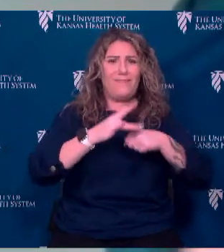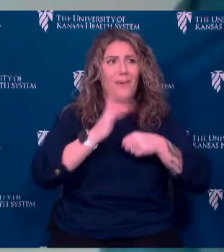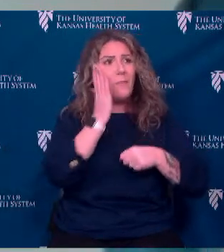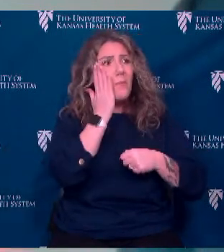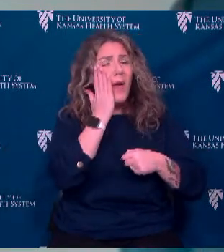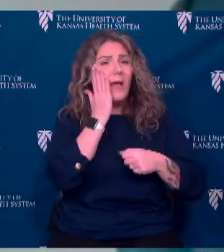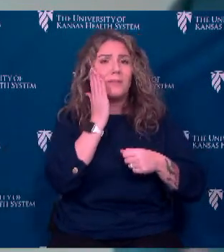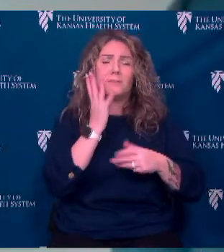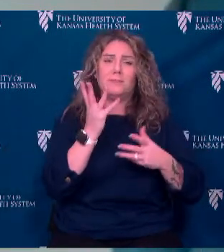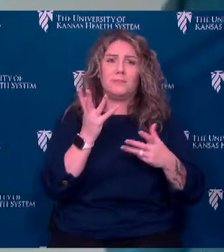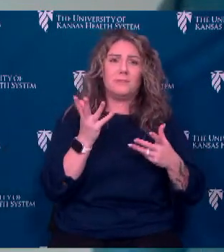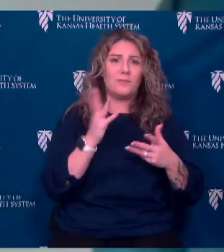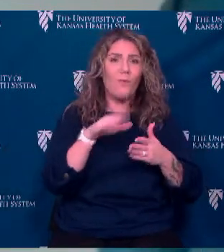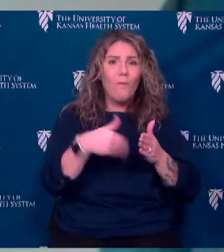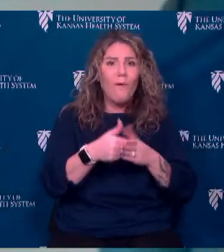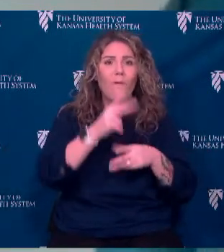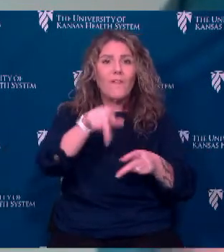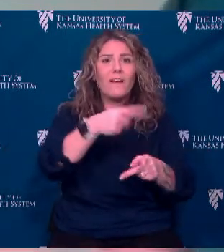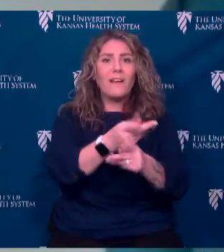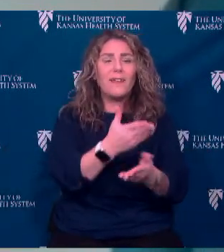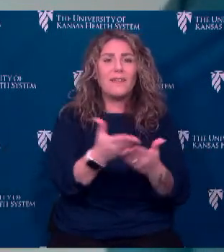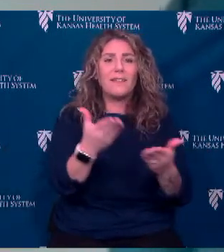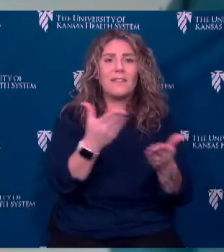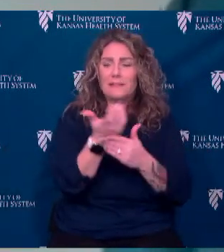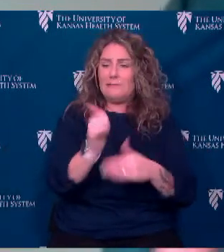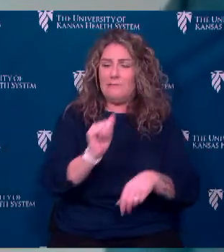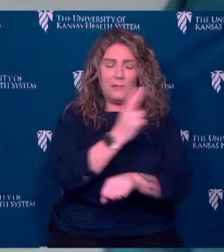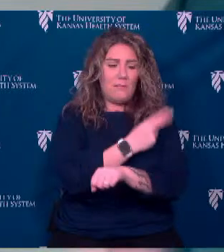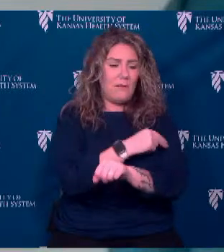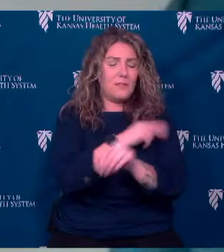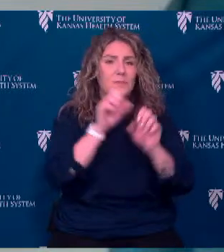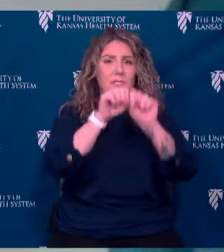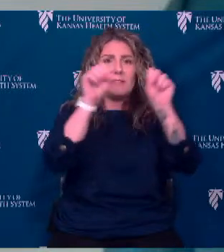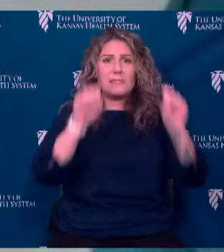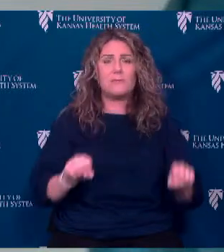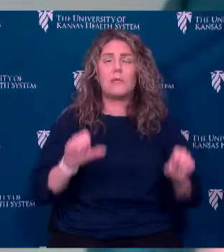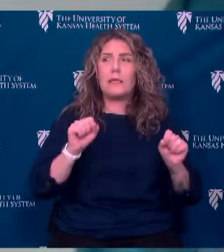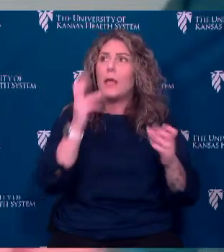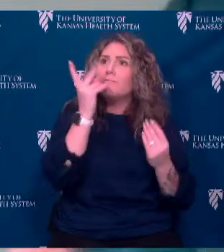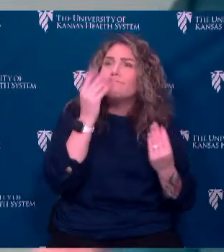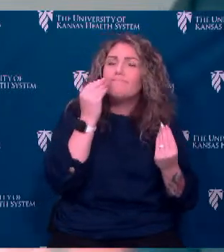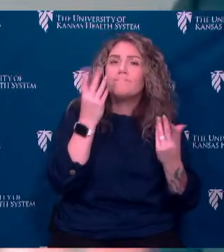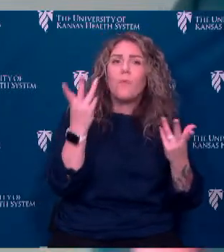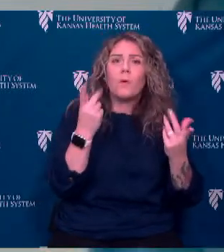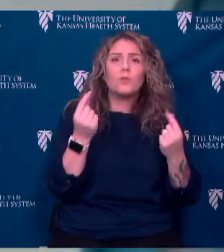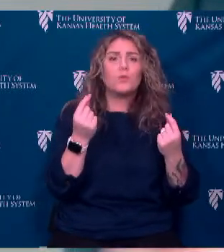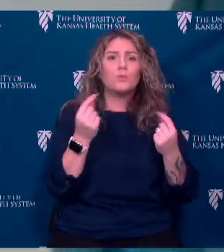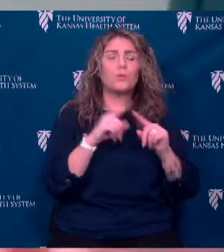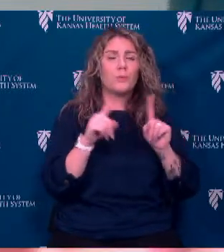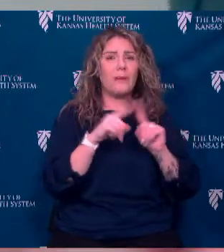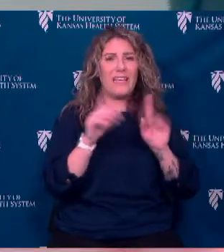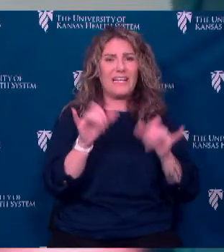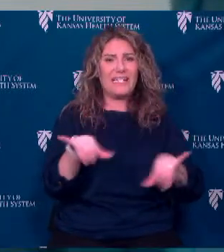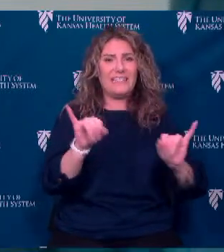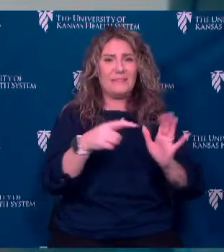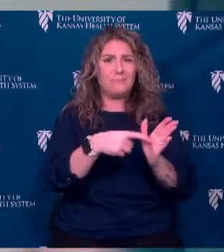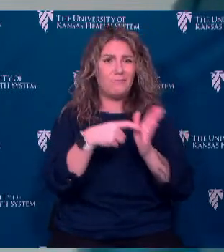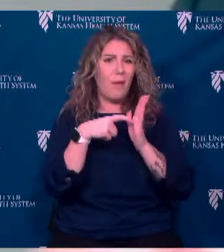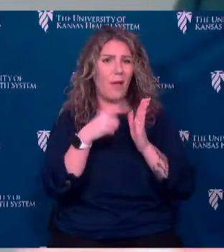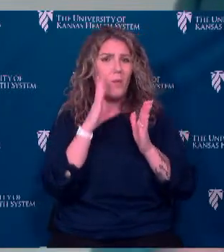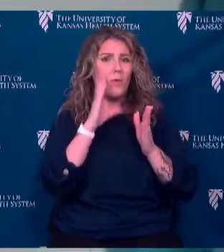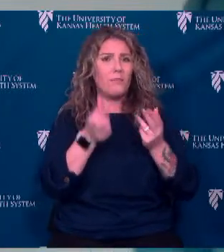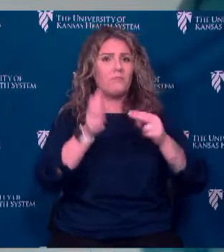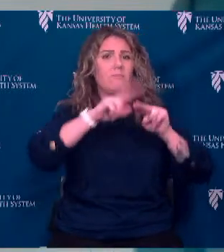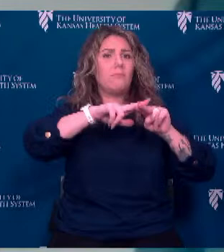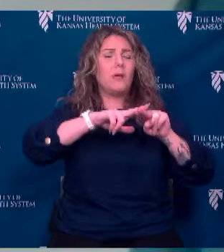So all these kind of things, any hospital system can consider doing if there is a consistent demand that is going to increase the